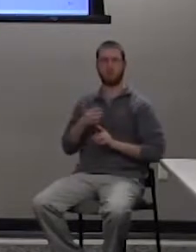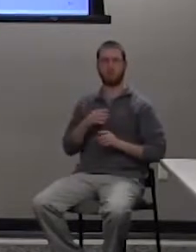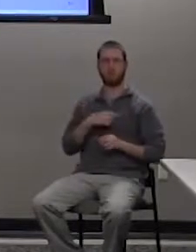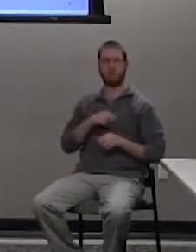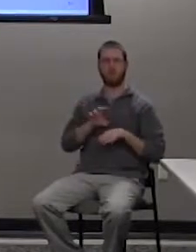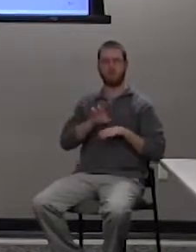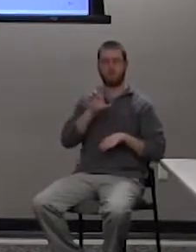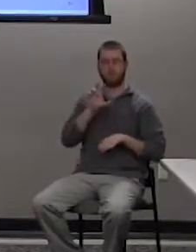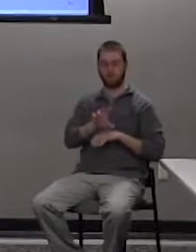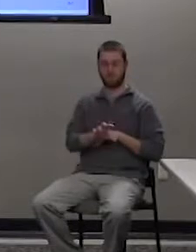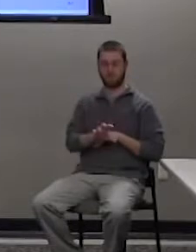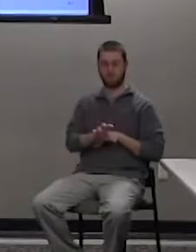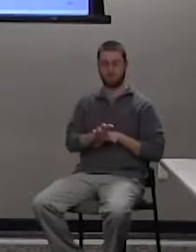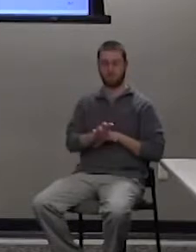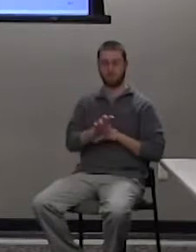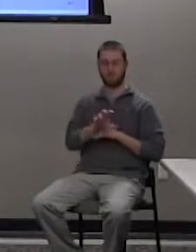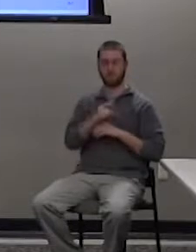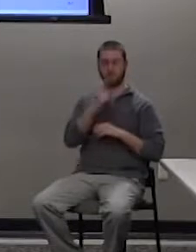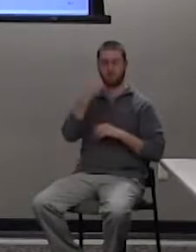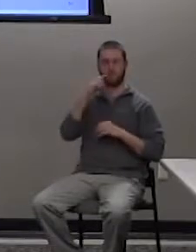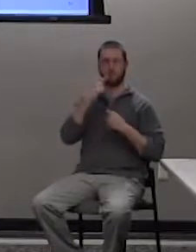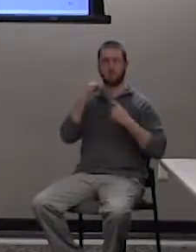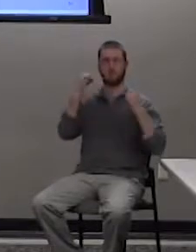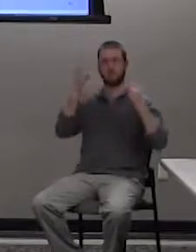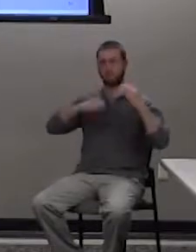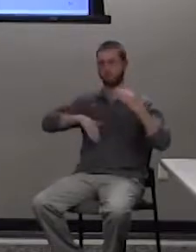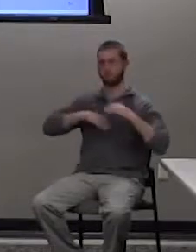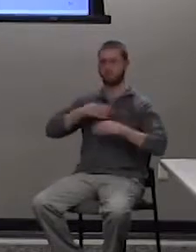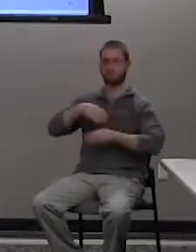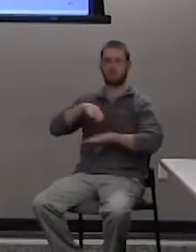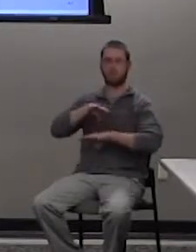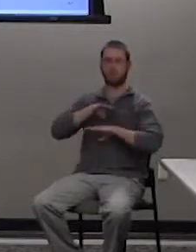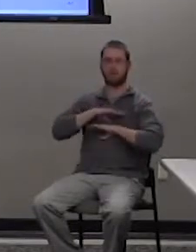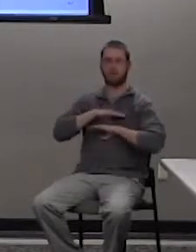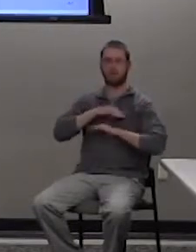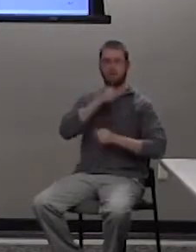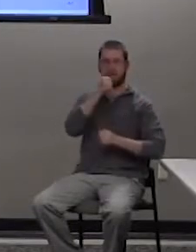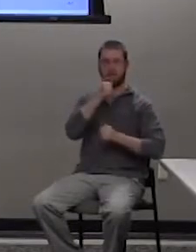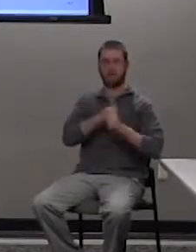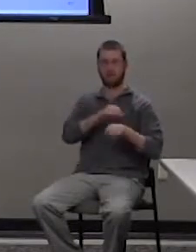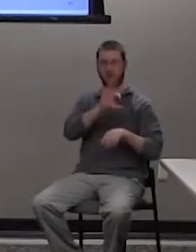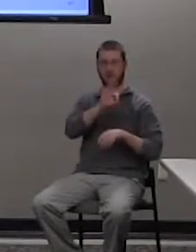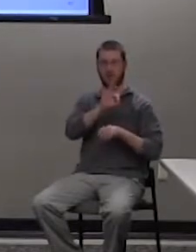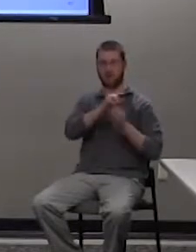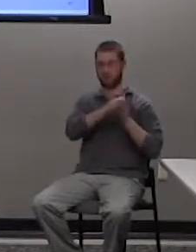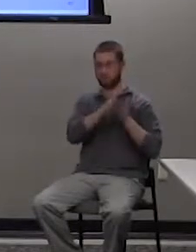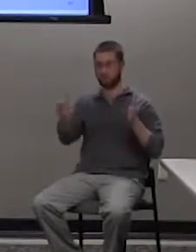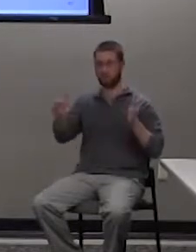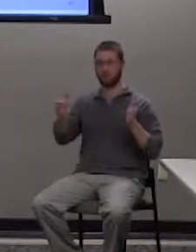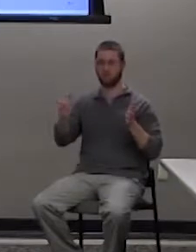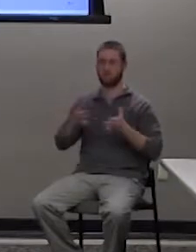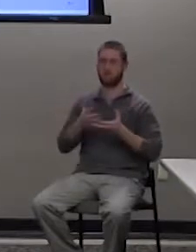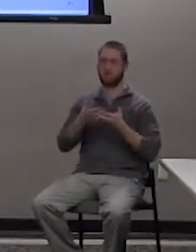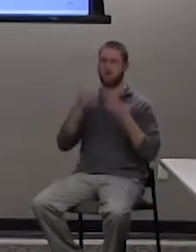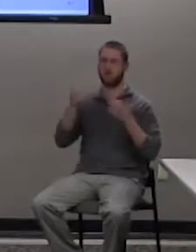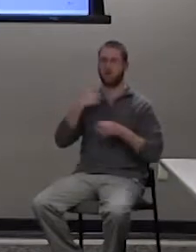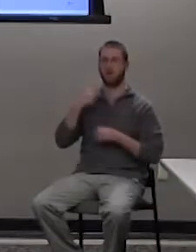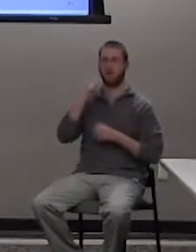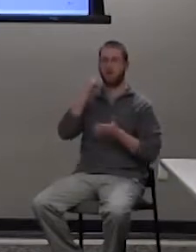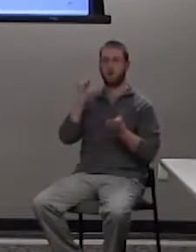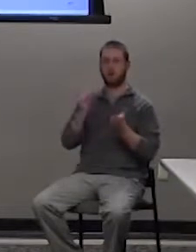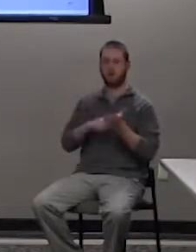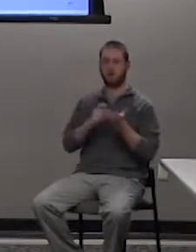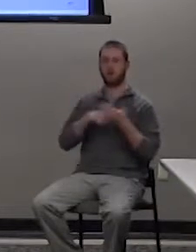investment to hit success in every one of those goals is substantial. I recognize that we're going to